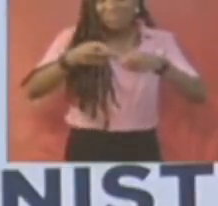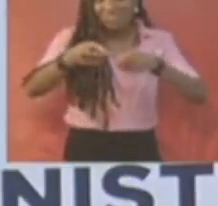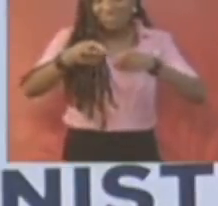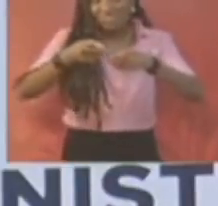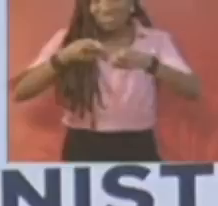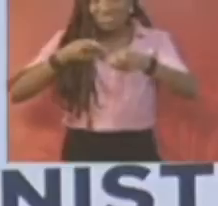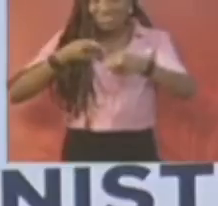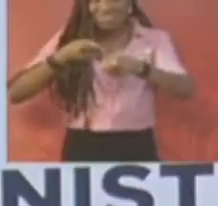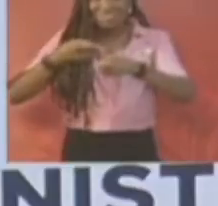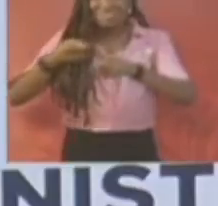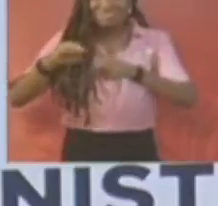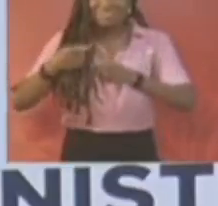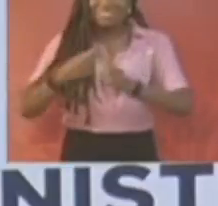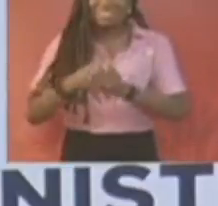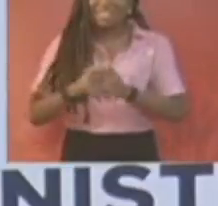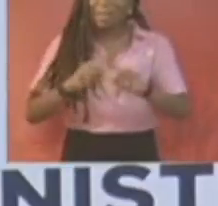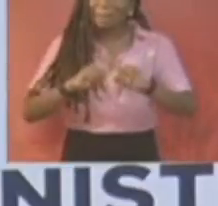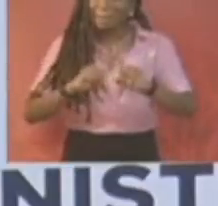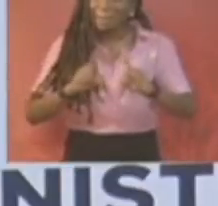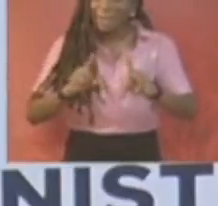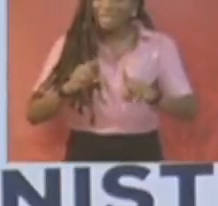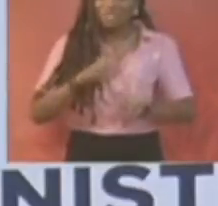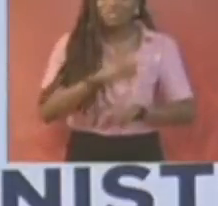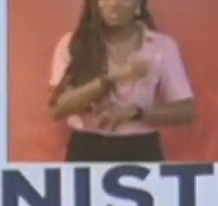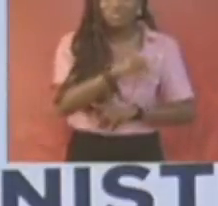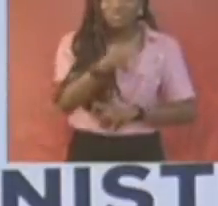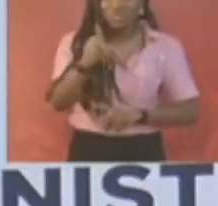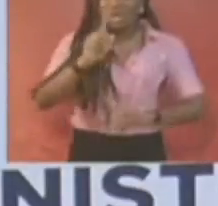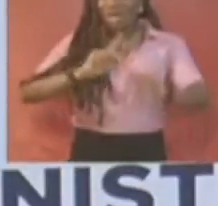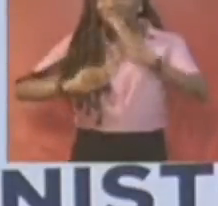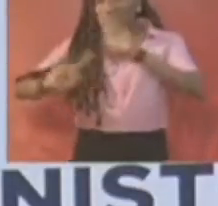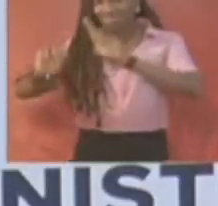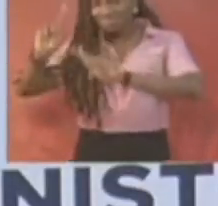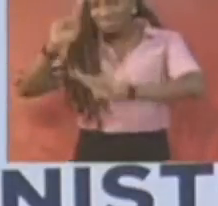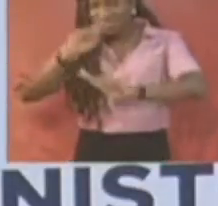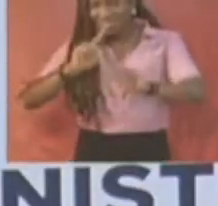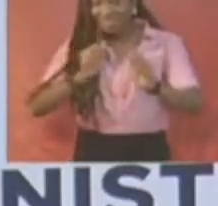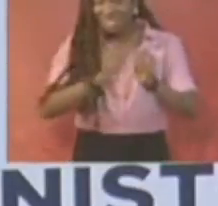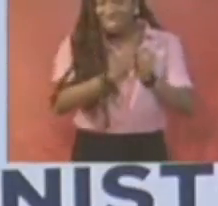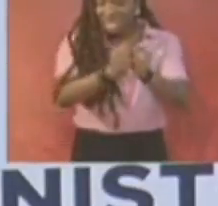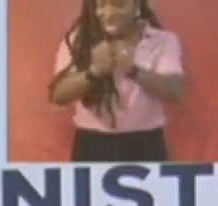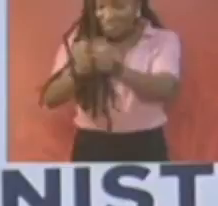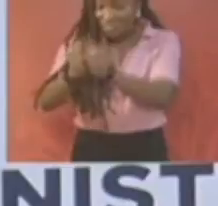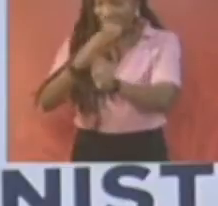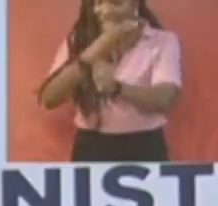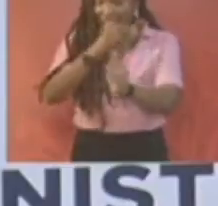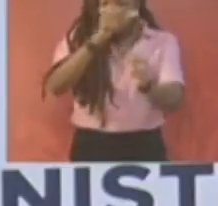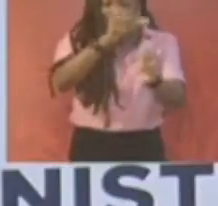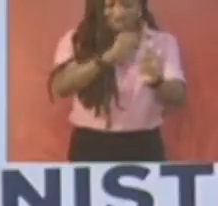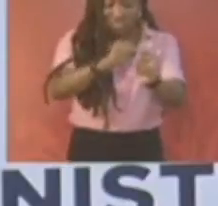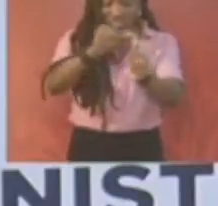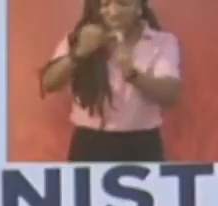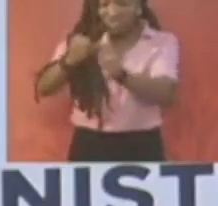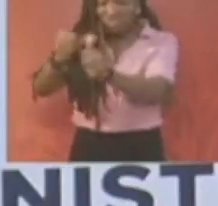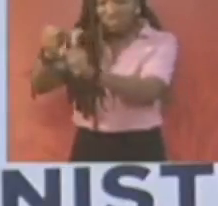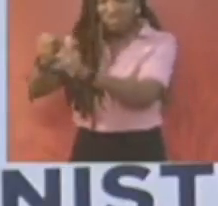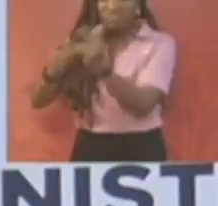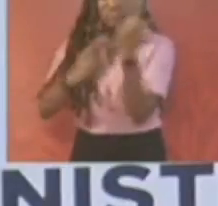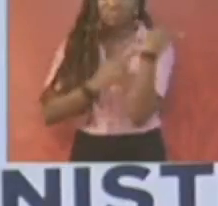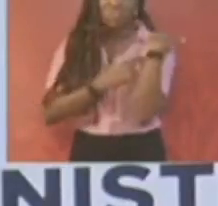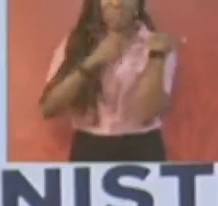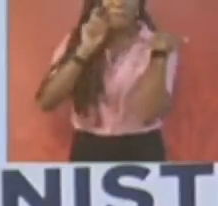going to drive what happens next. The population, both as a collective and as a group of individuals, needs to understand that